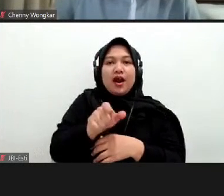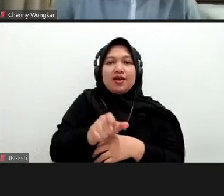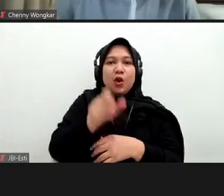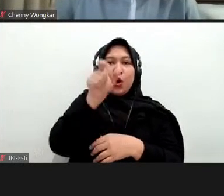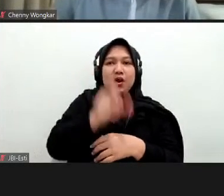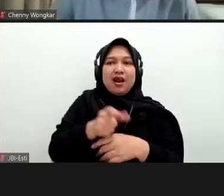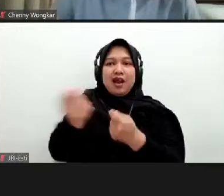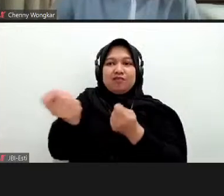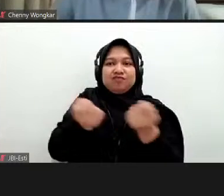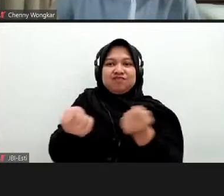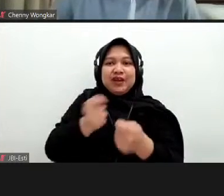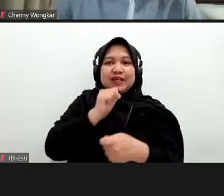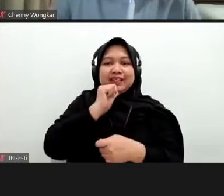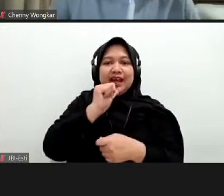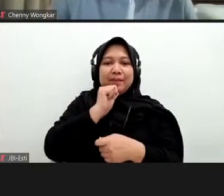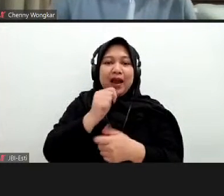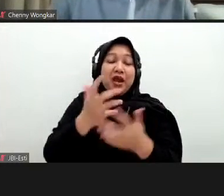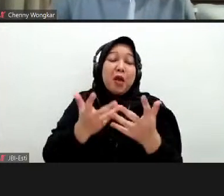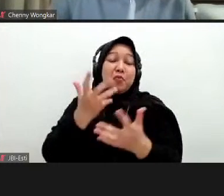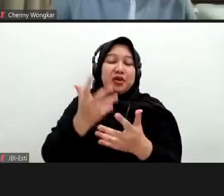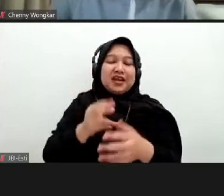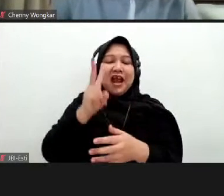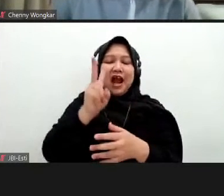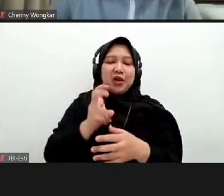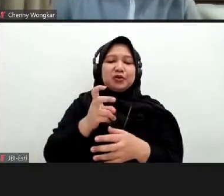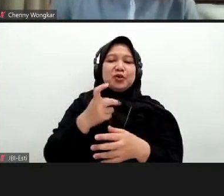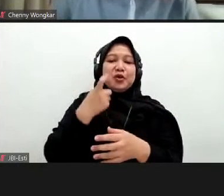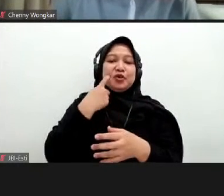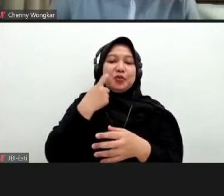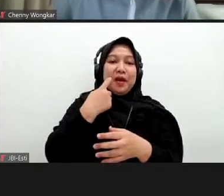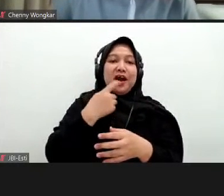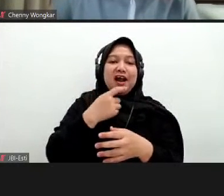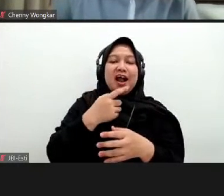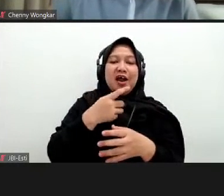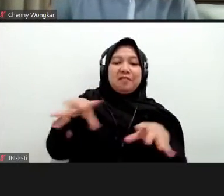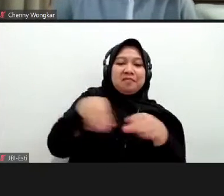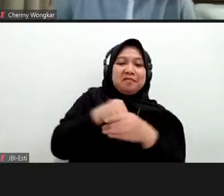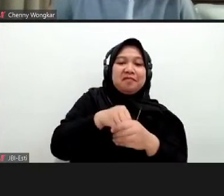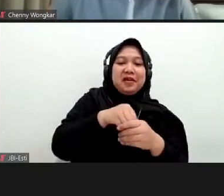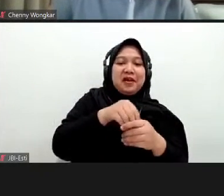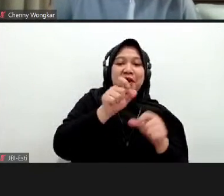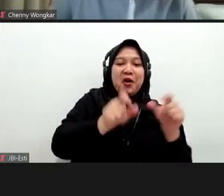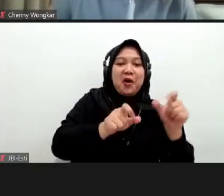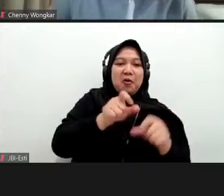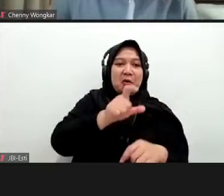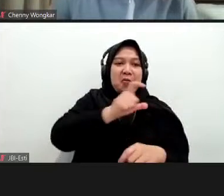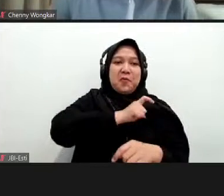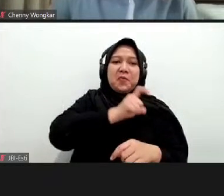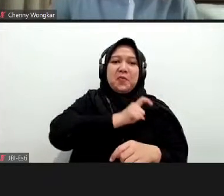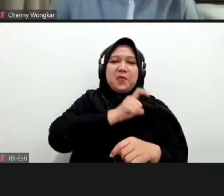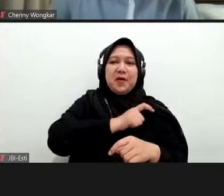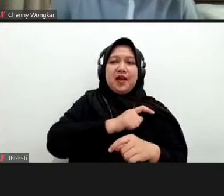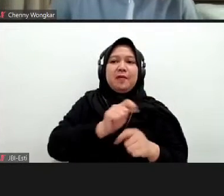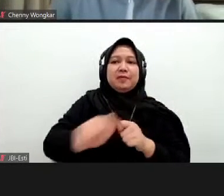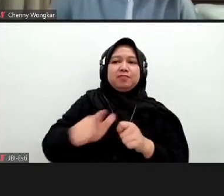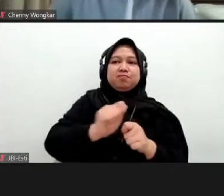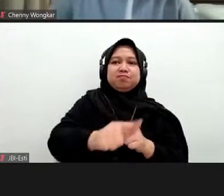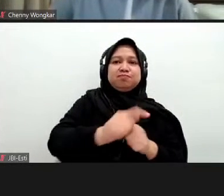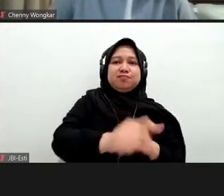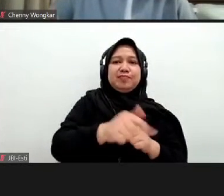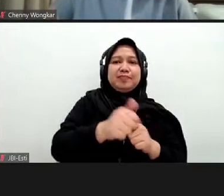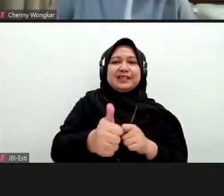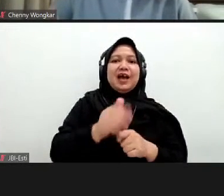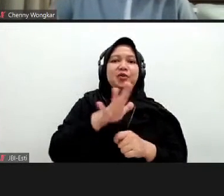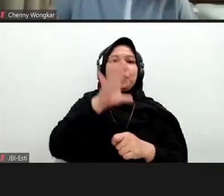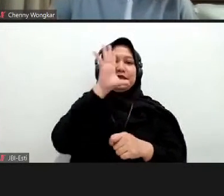for me. But for the actor itself, it's really hard. But if we really want to do that, we have to join like